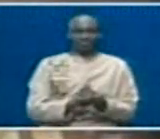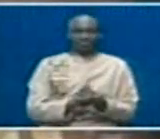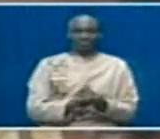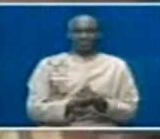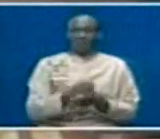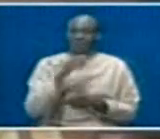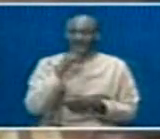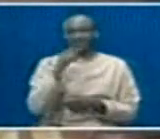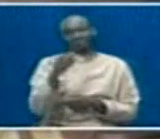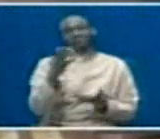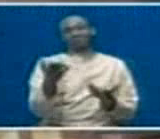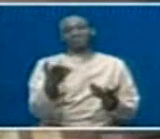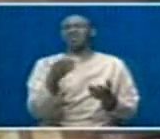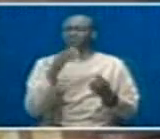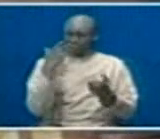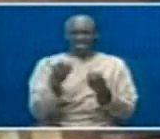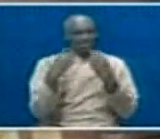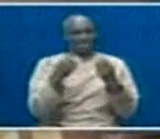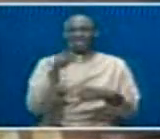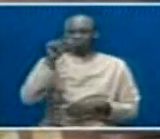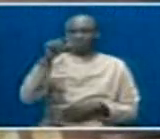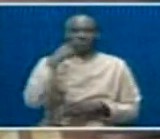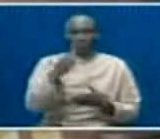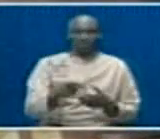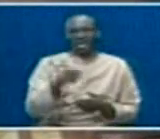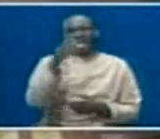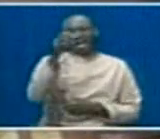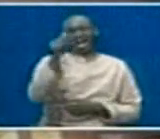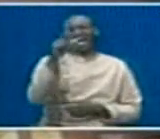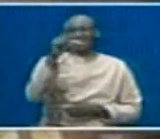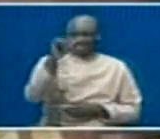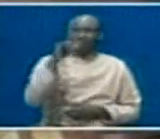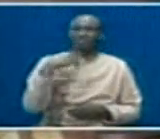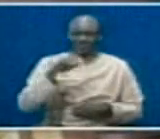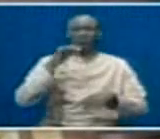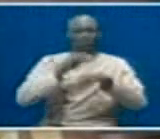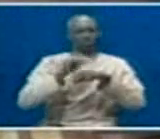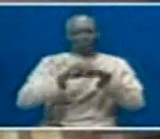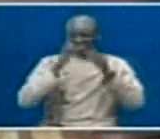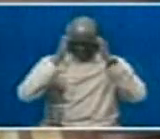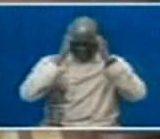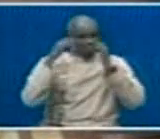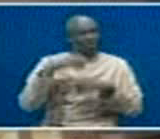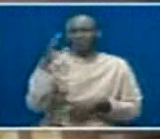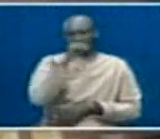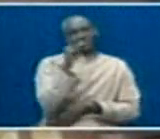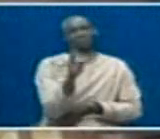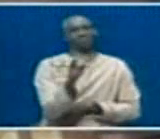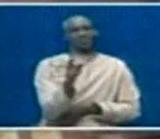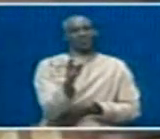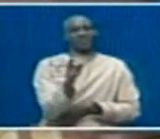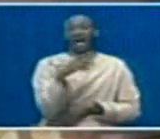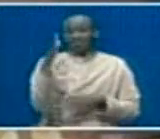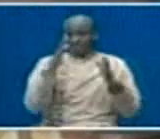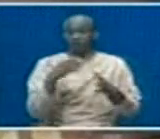the man. Lots of tweets coming in. Mohammed Sheikh, you say, Ali was a great scholar. We will surely miss him. Mohammed